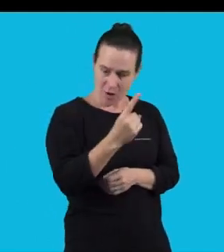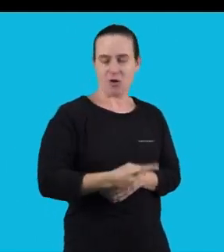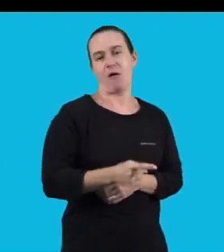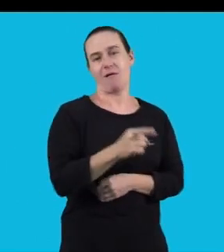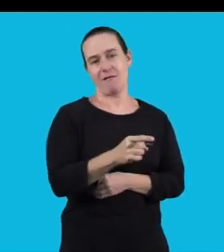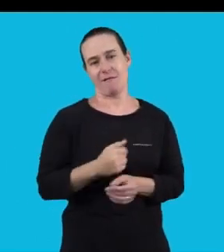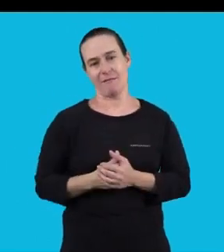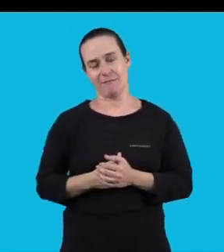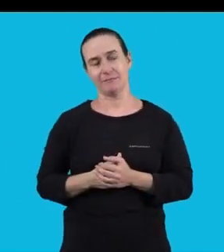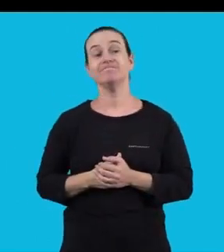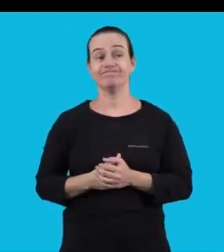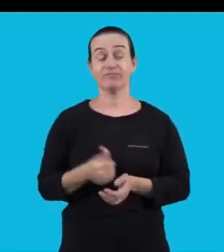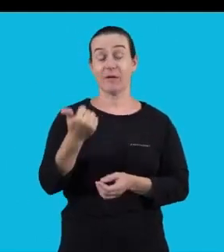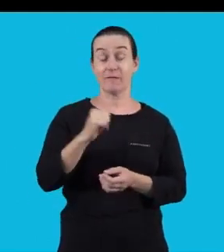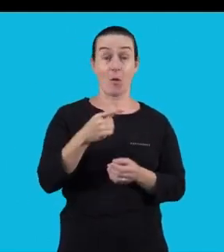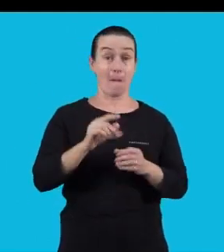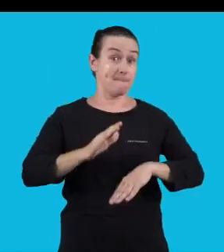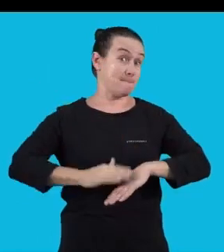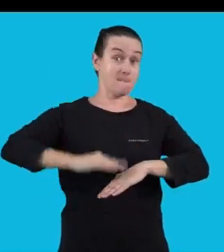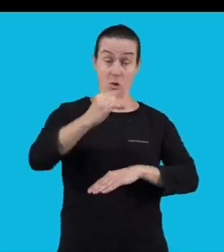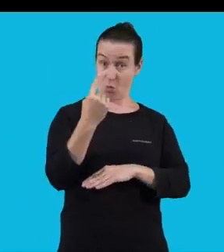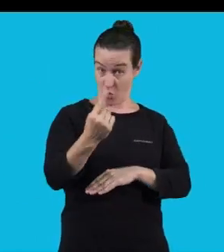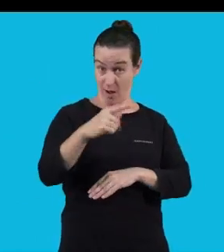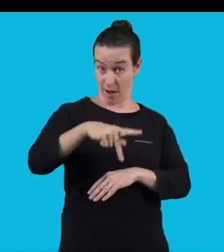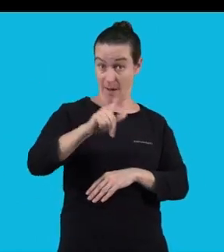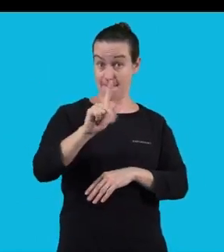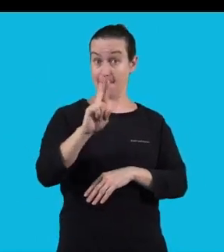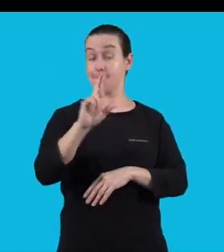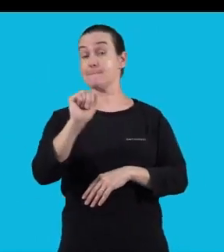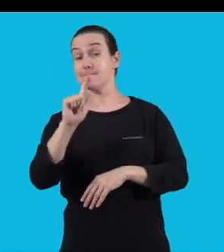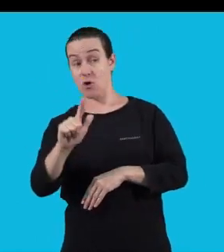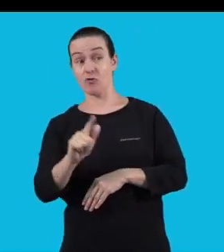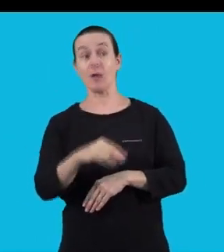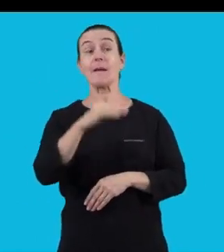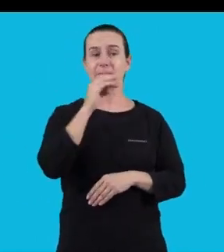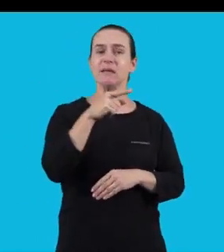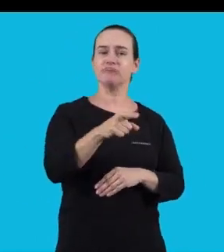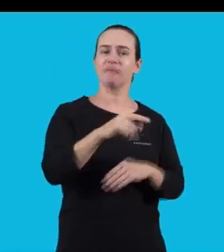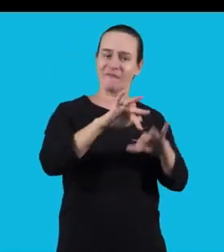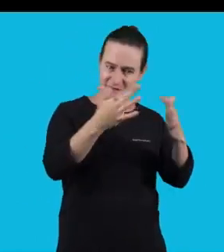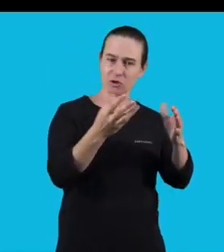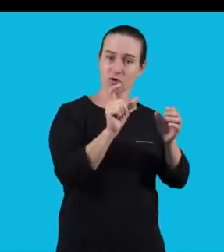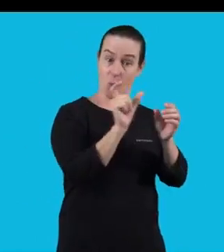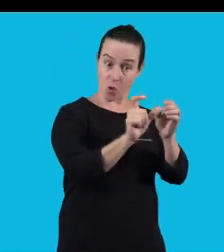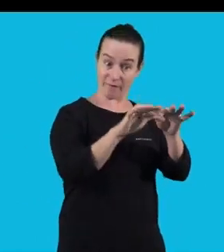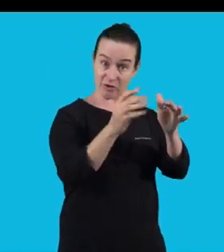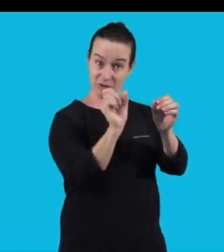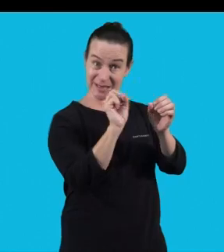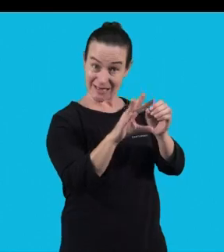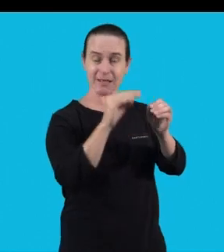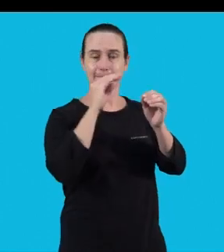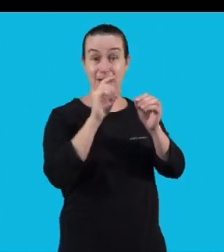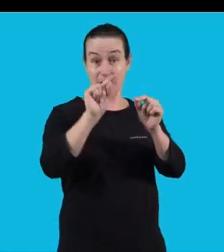dog. Then for plural possession, for plural nouns that end in an S, you place the apostrophe after the